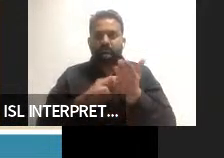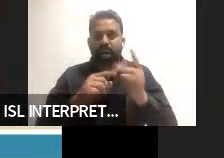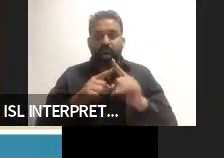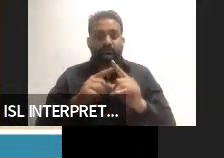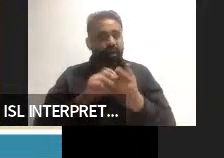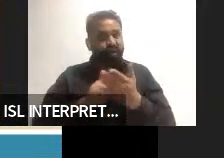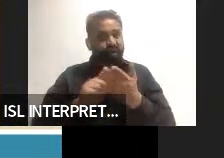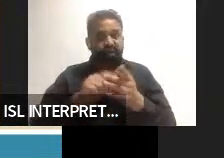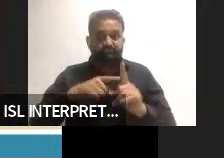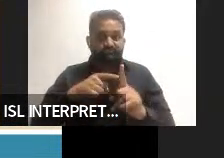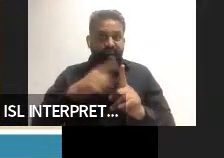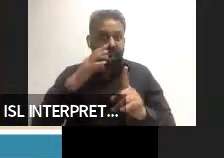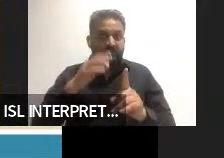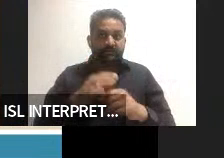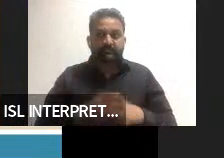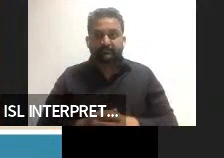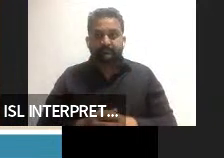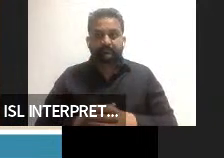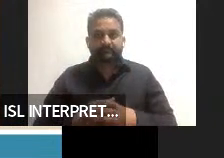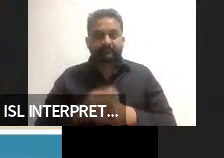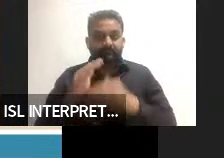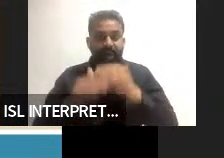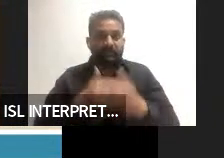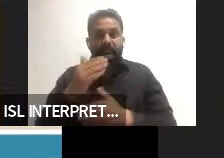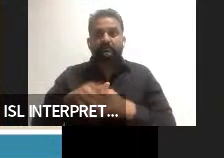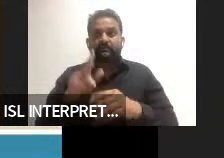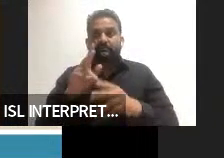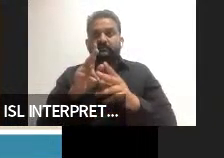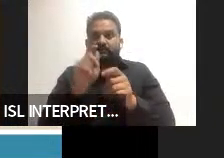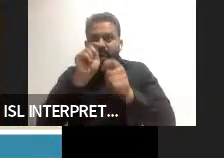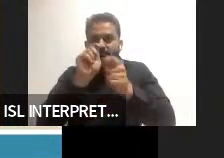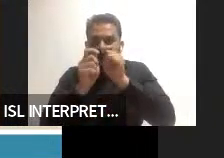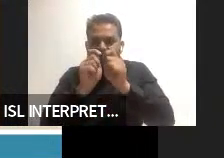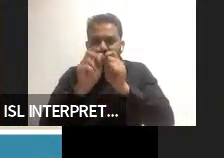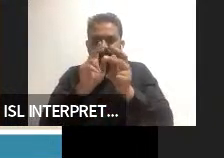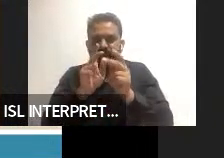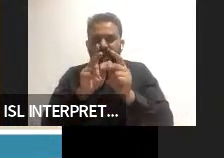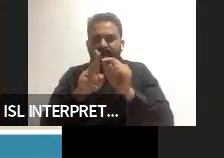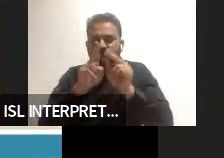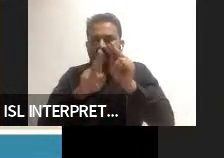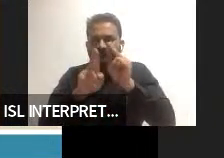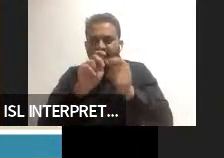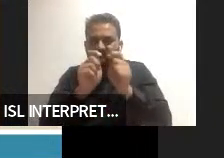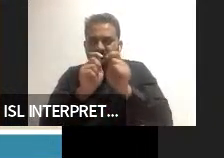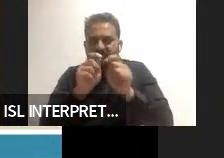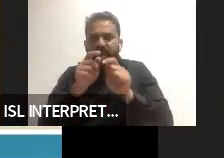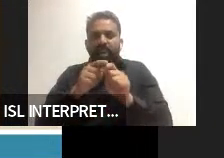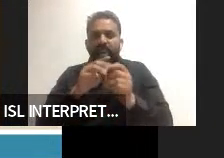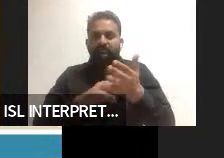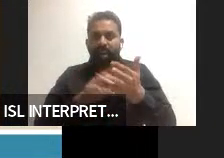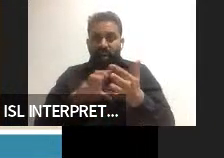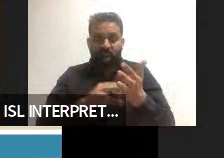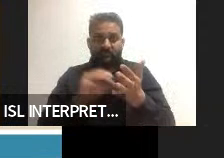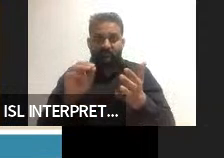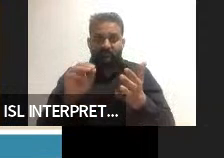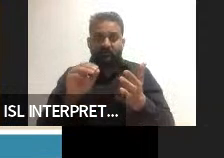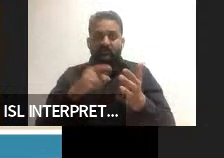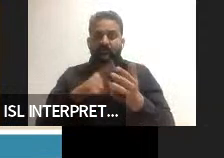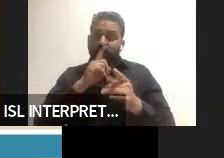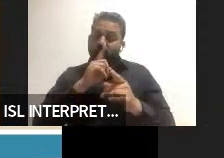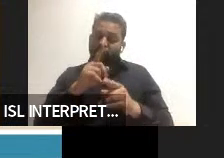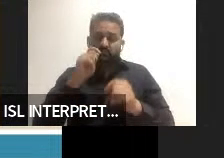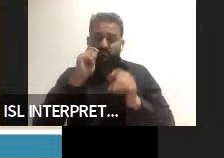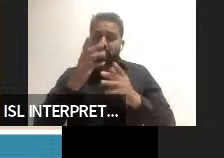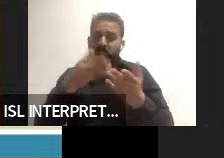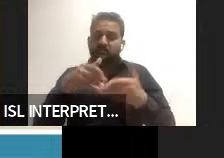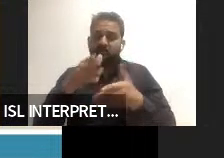that. Then comes the editing part. When it comes editing of memo, you will be very surprised that